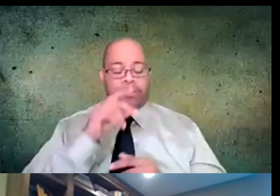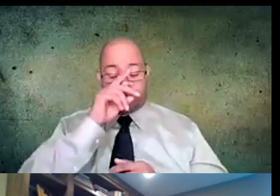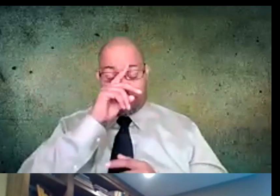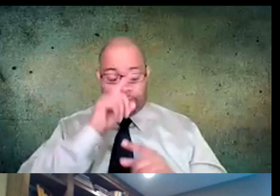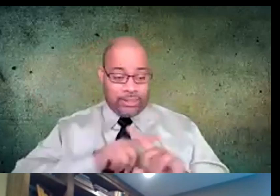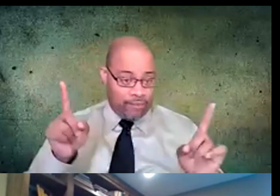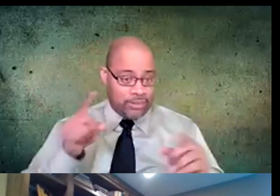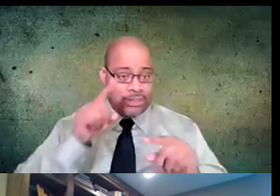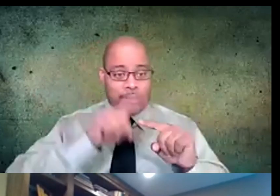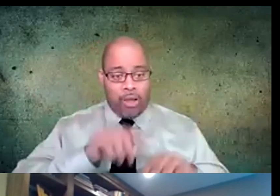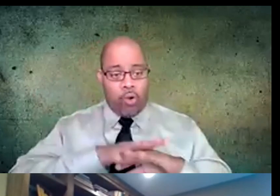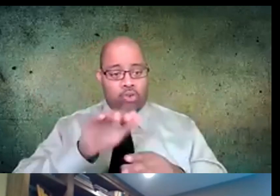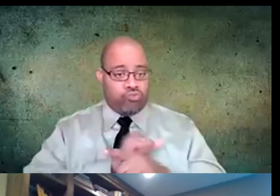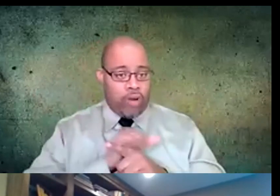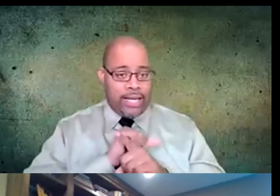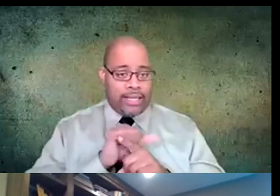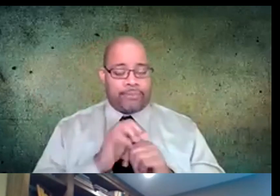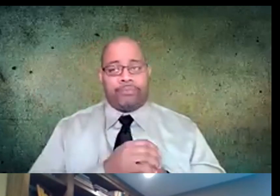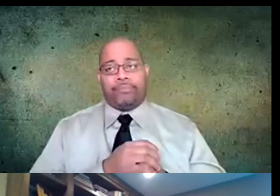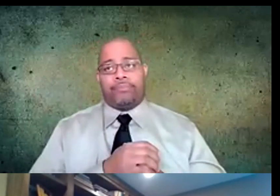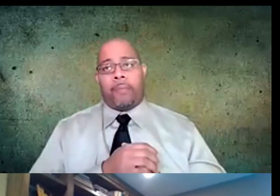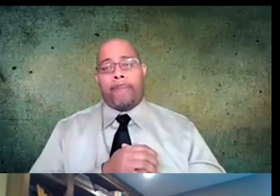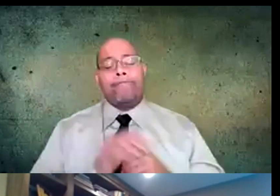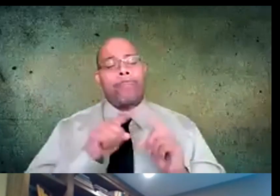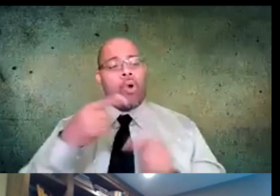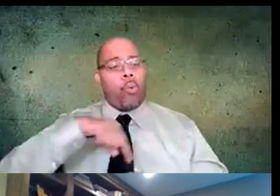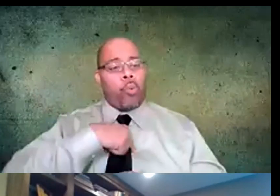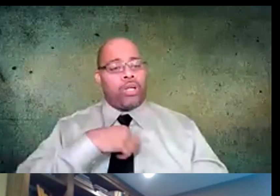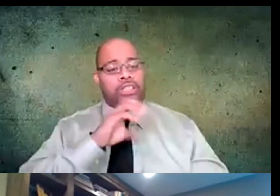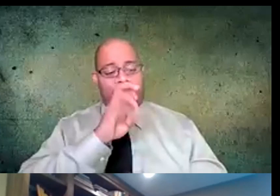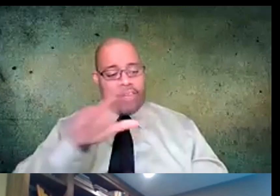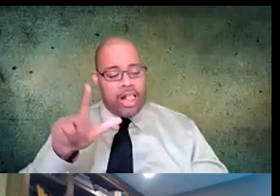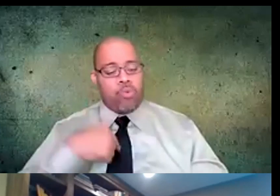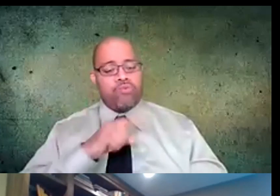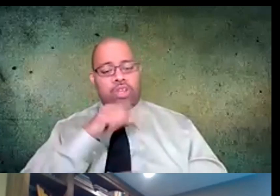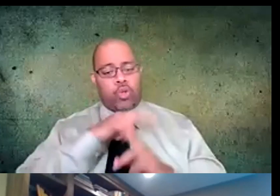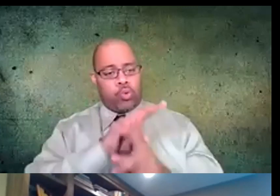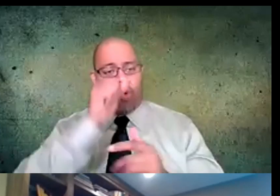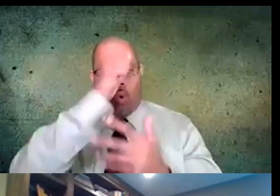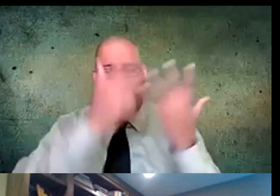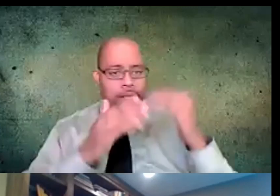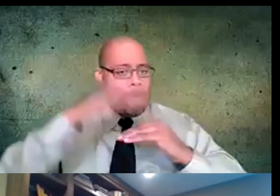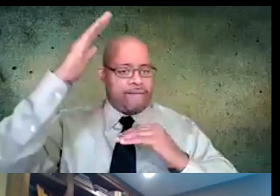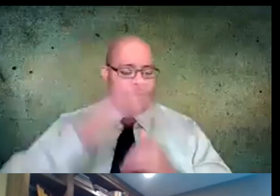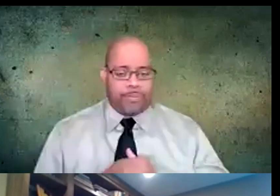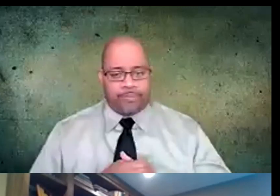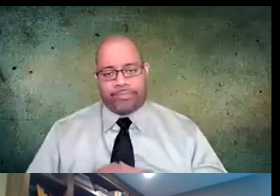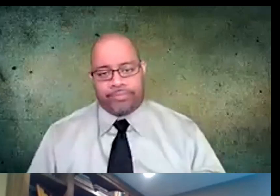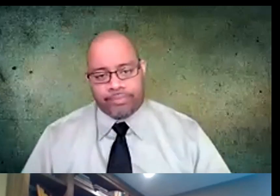different depending on your training. But we at Cerevel, we really utilize all of the above.